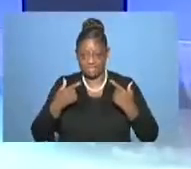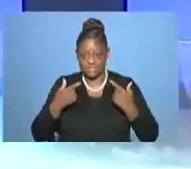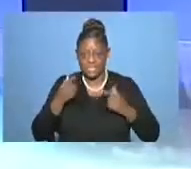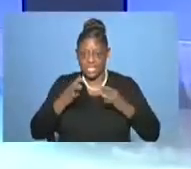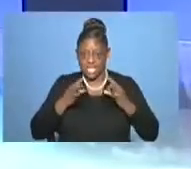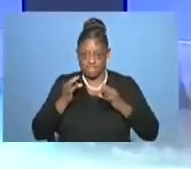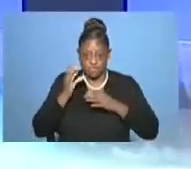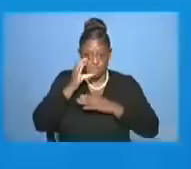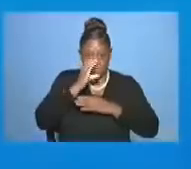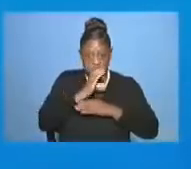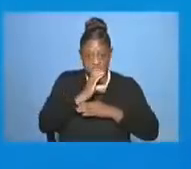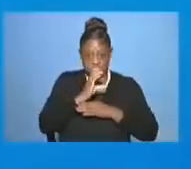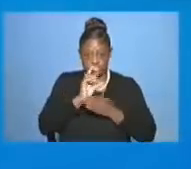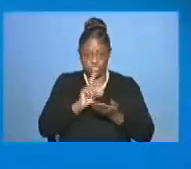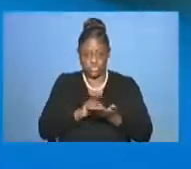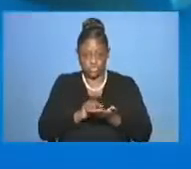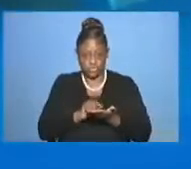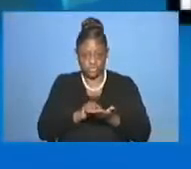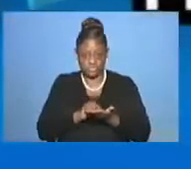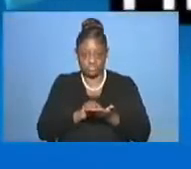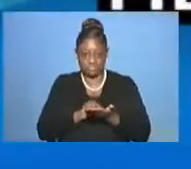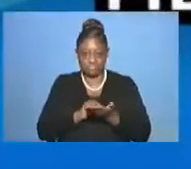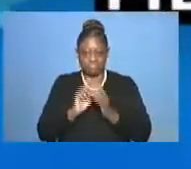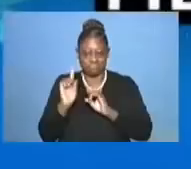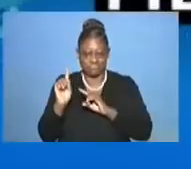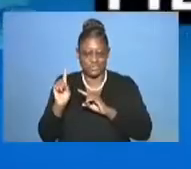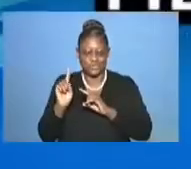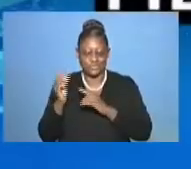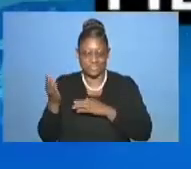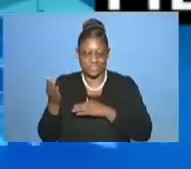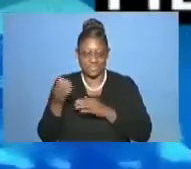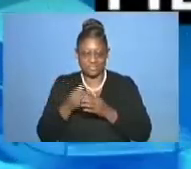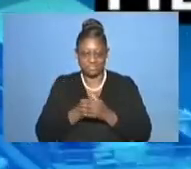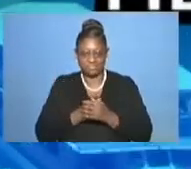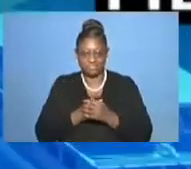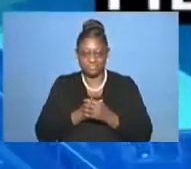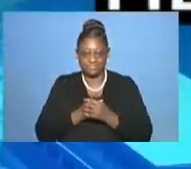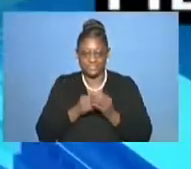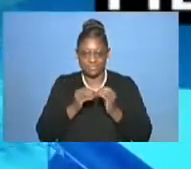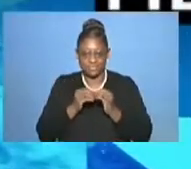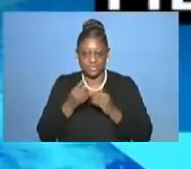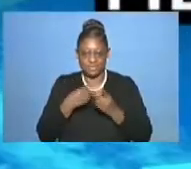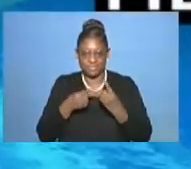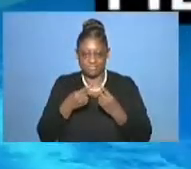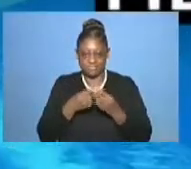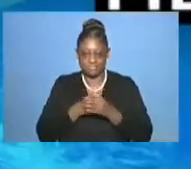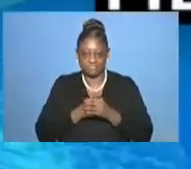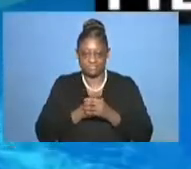And just in case you missed the news, be sure to head there to catch up. There's more after this.